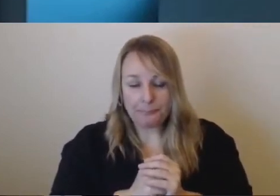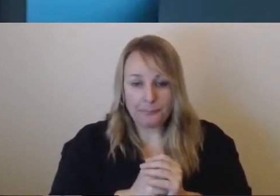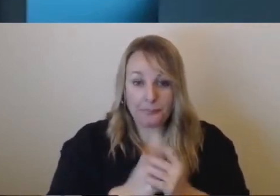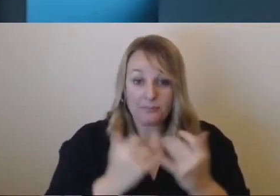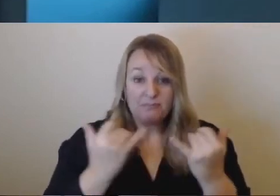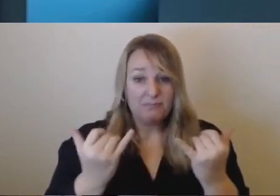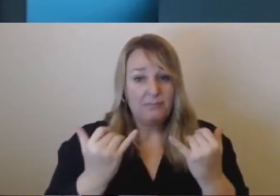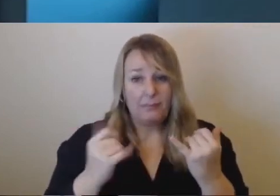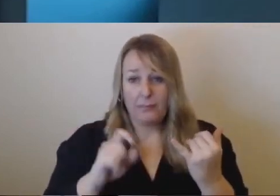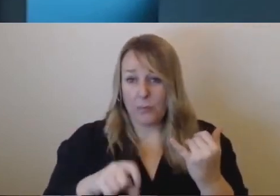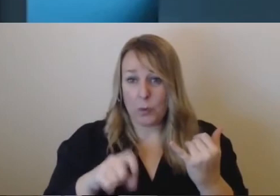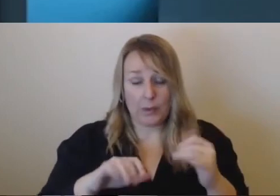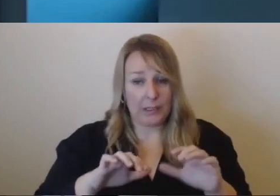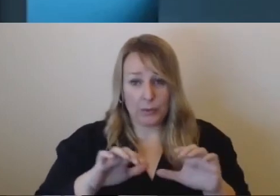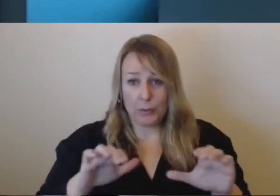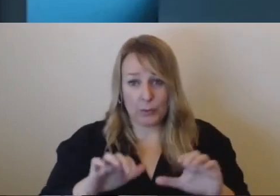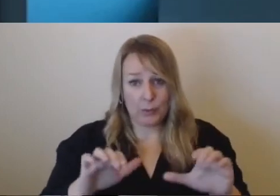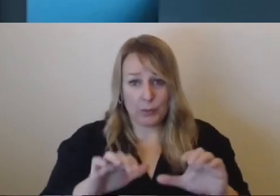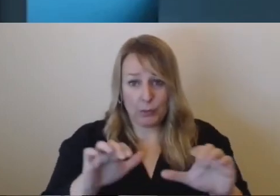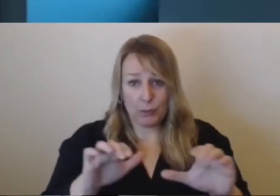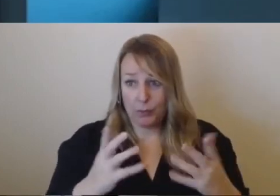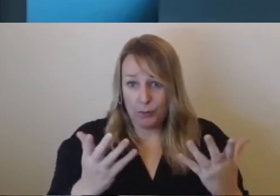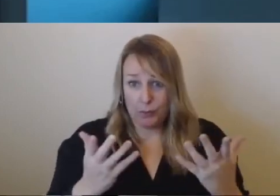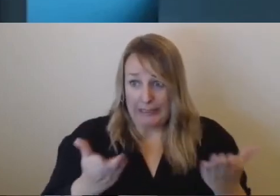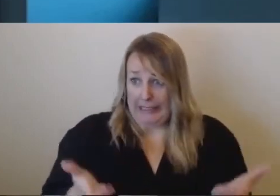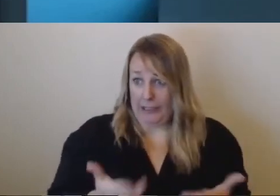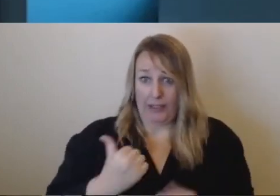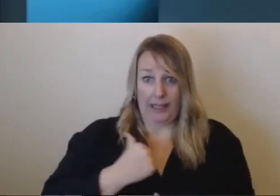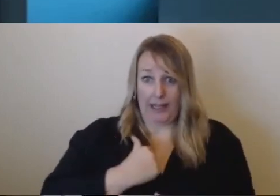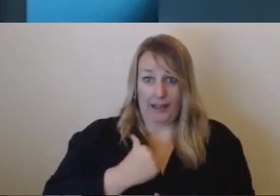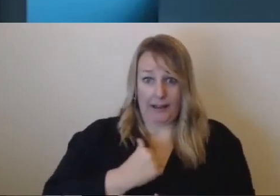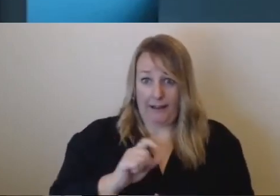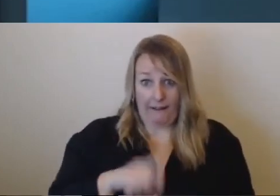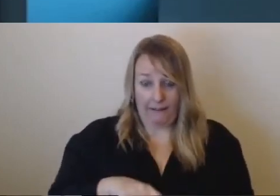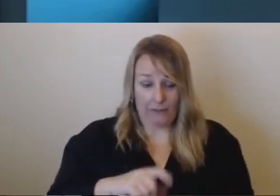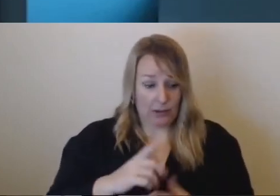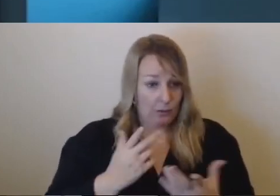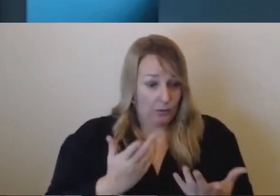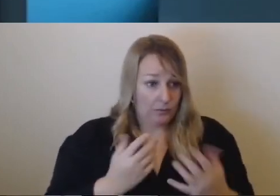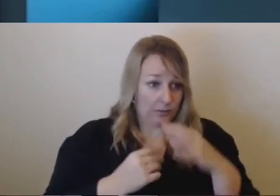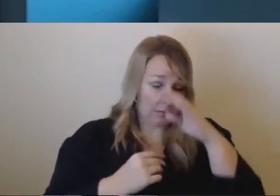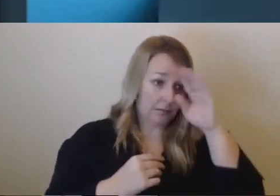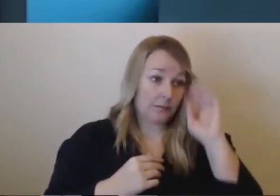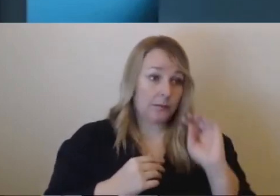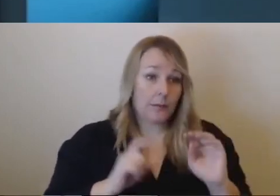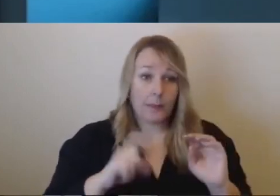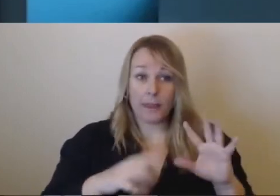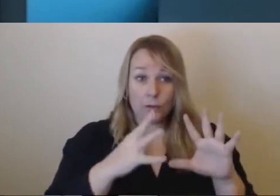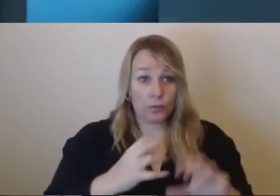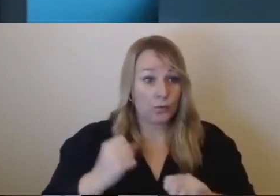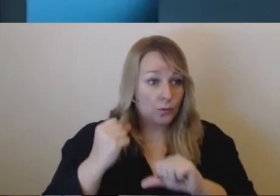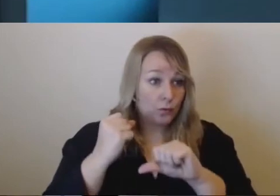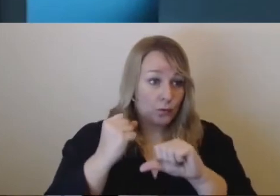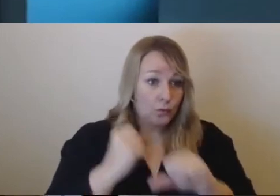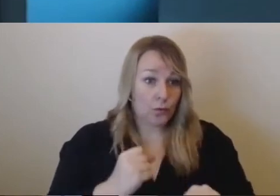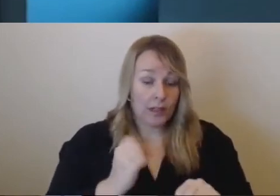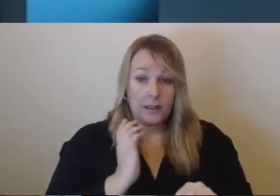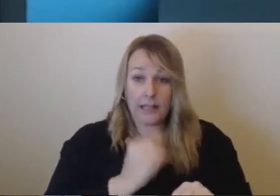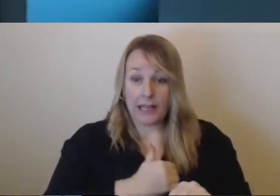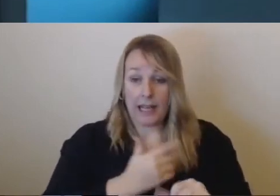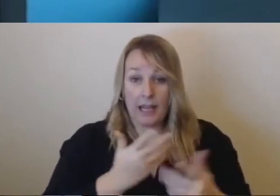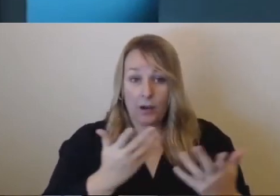there's things that we need to be doing at home anyway, in regard to China. We need to, you know, strengthen our regime